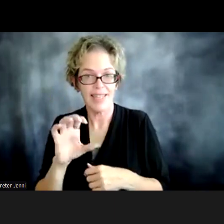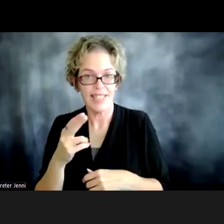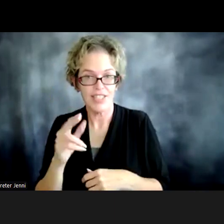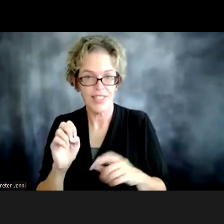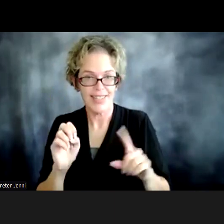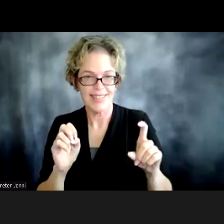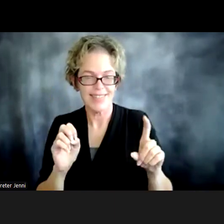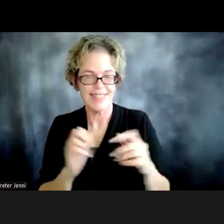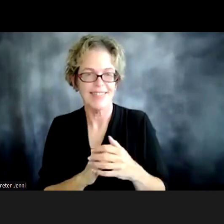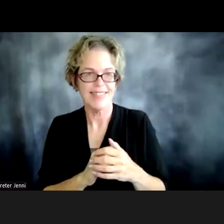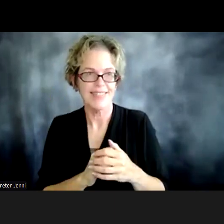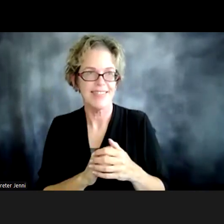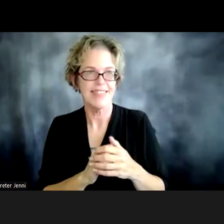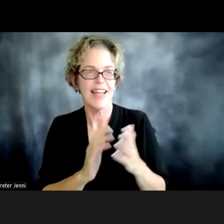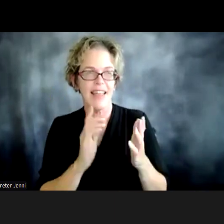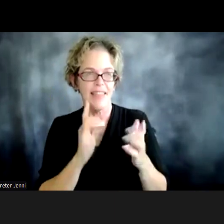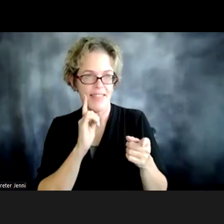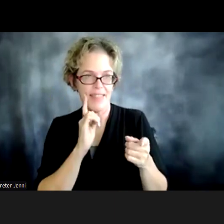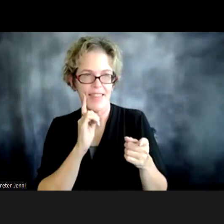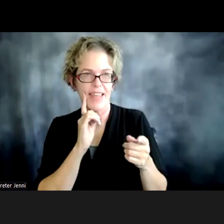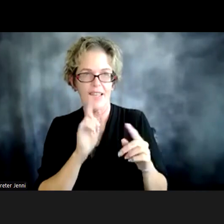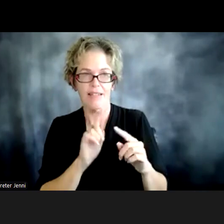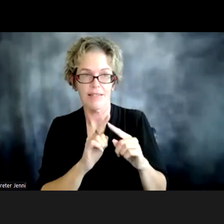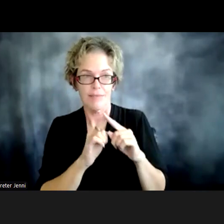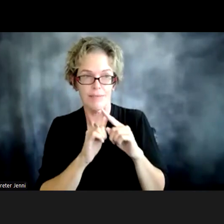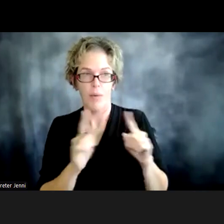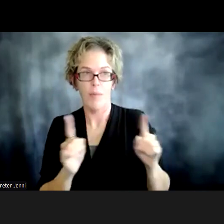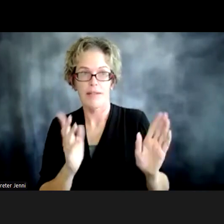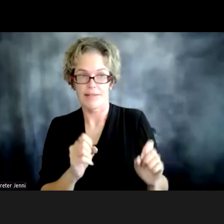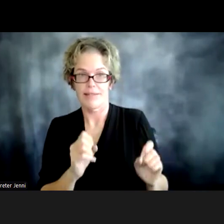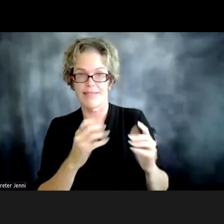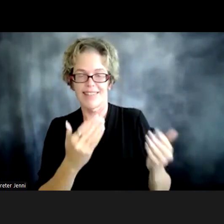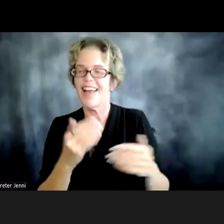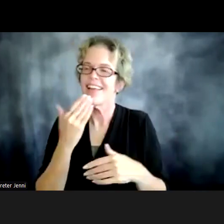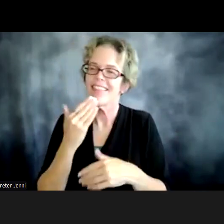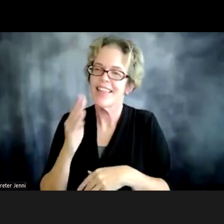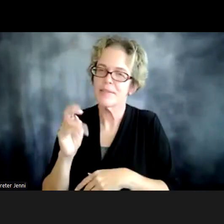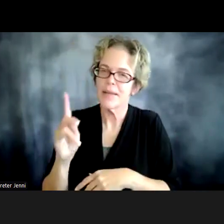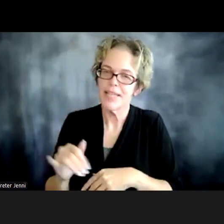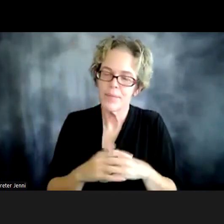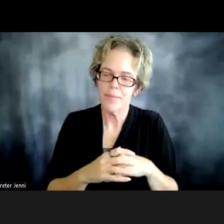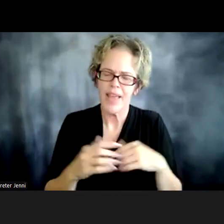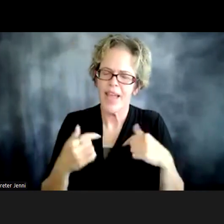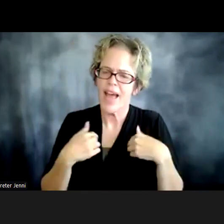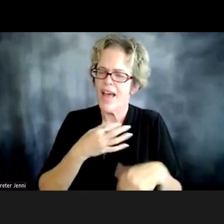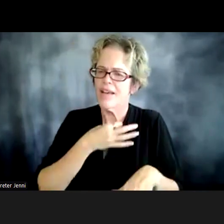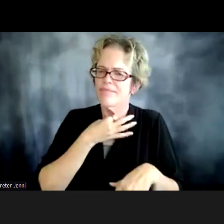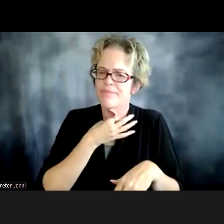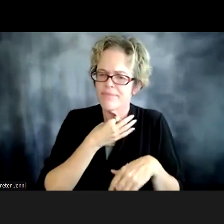Leachy, there we go. I think I unmuted you. Okay. Thanks, Becky. Yeah. I'm